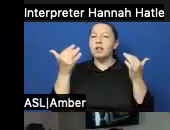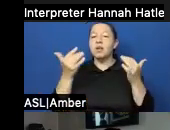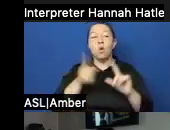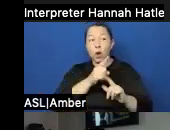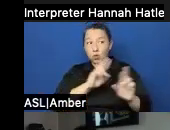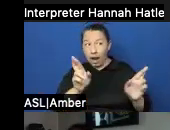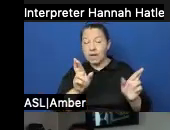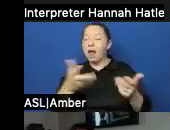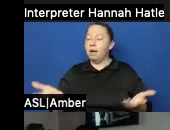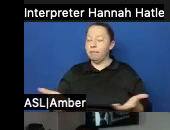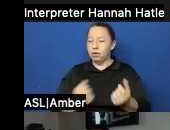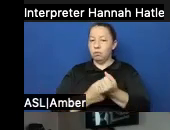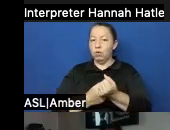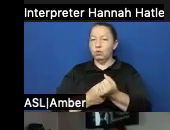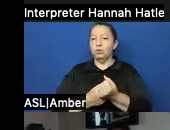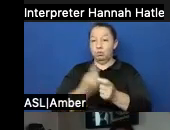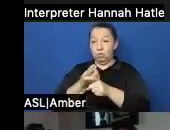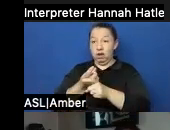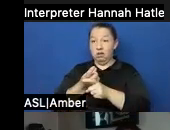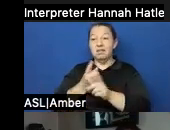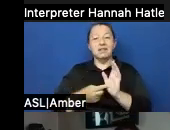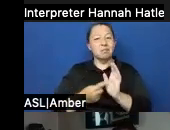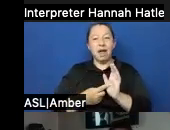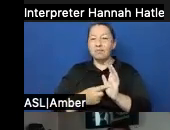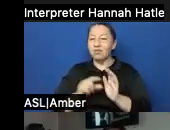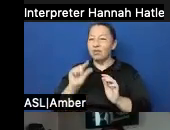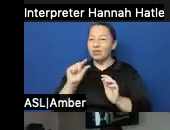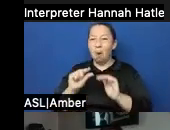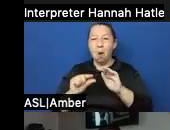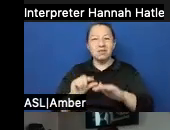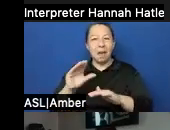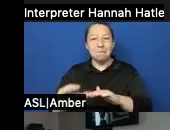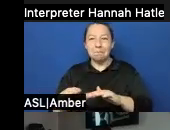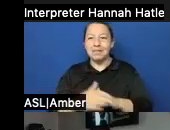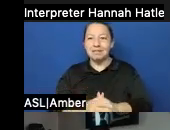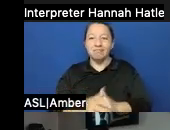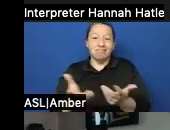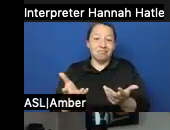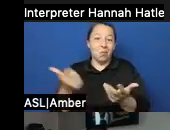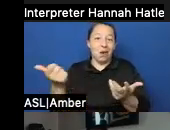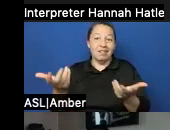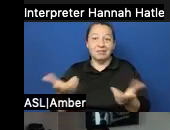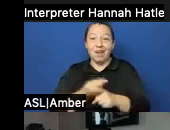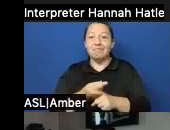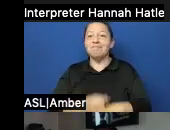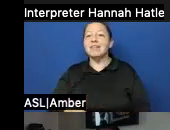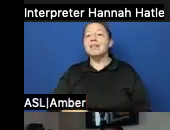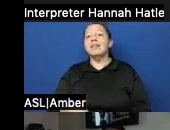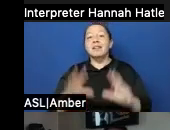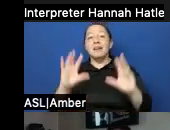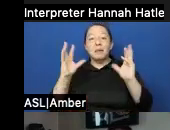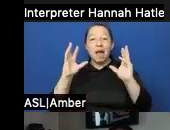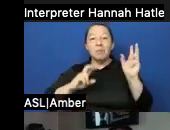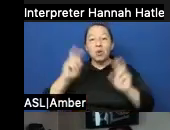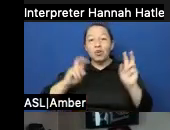right? Sometimes it just takes a baby step. How else? Basketball tourneys, skate